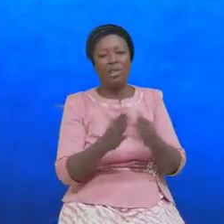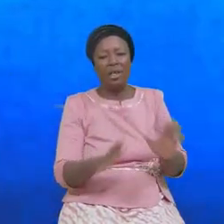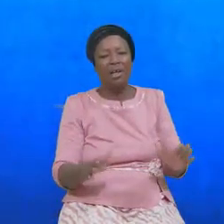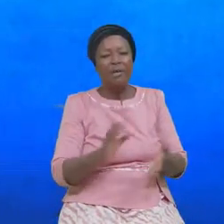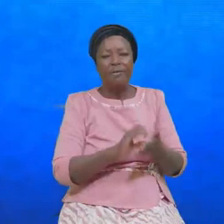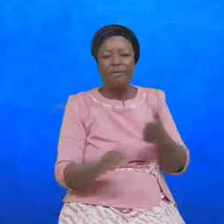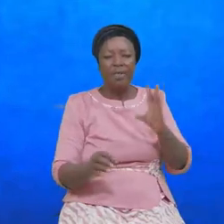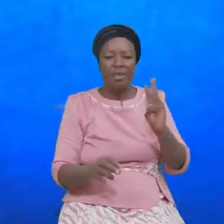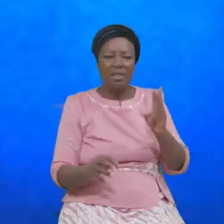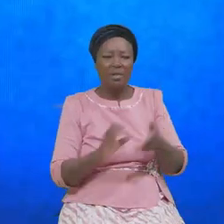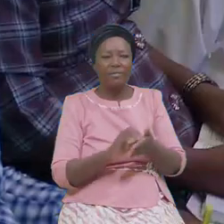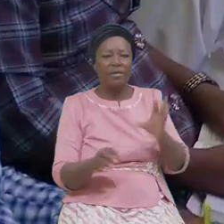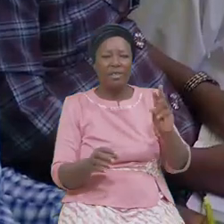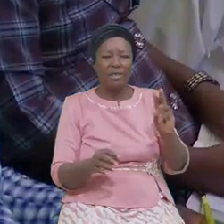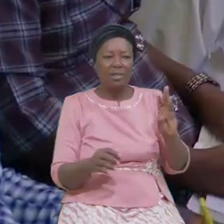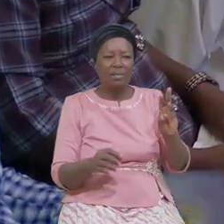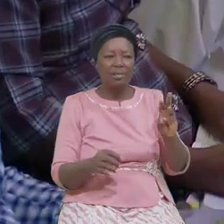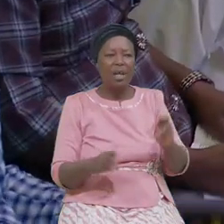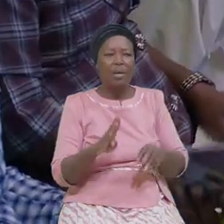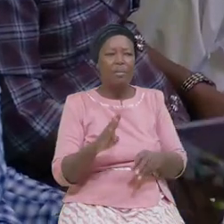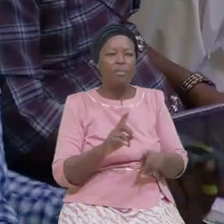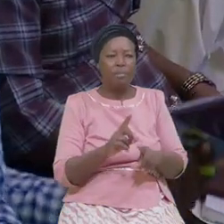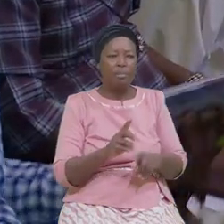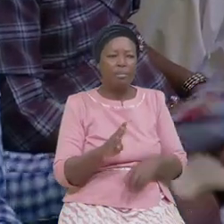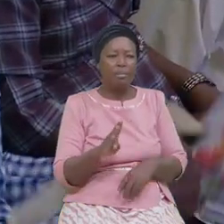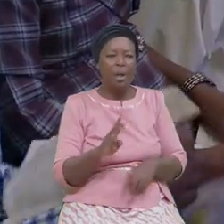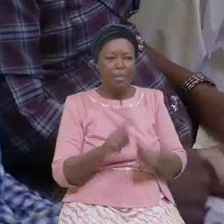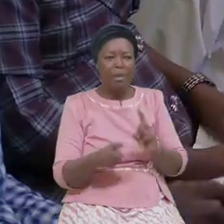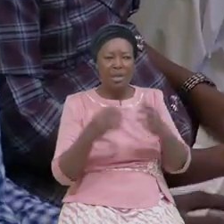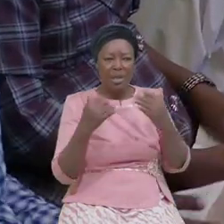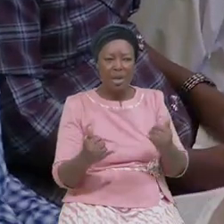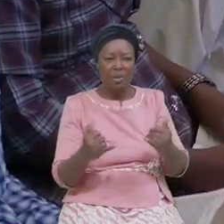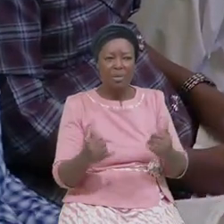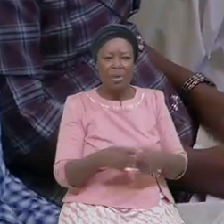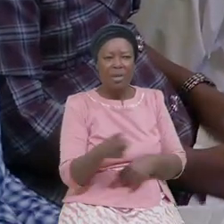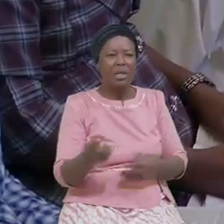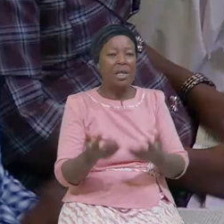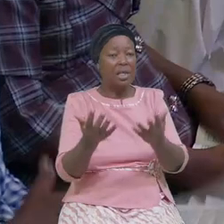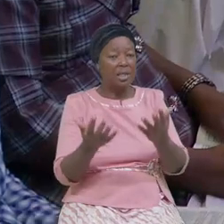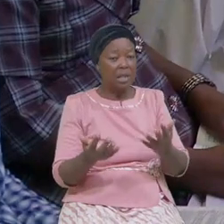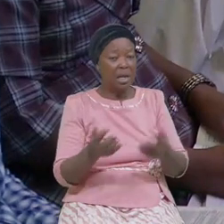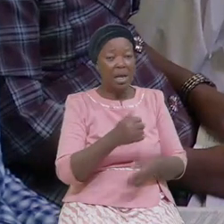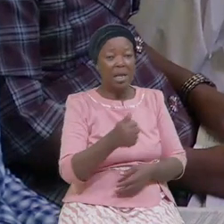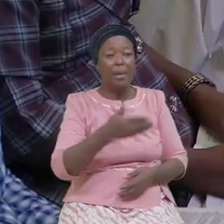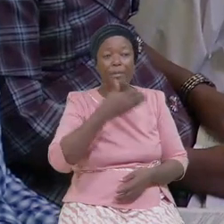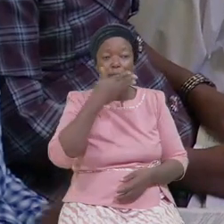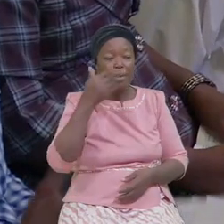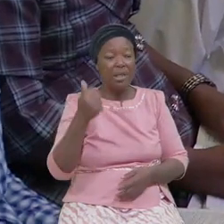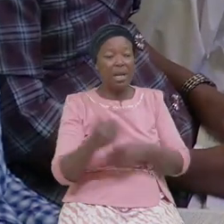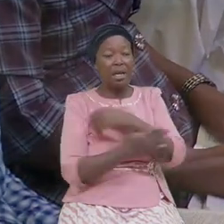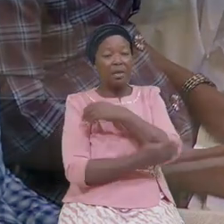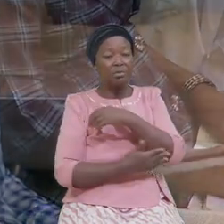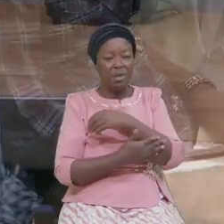16 tells us, it says, but now they desire a better country, that